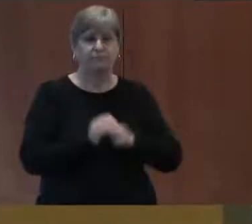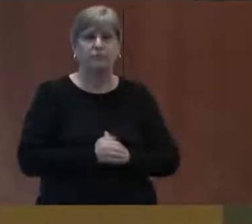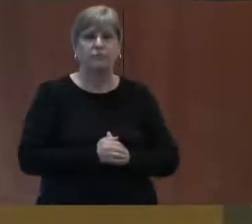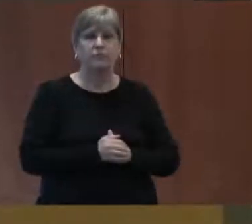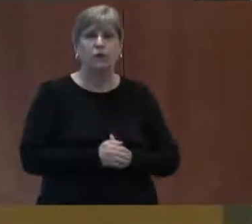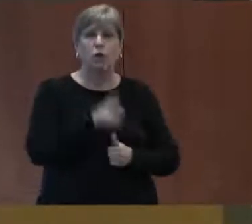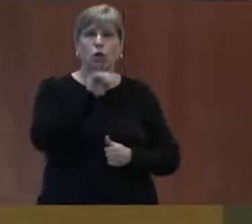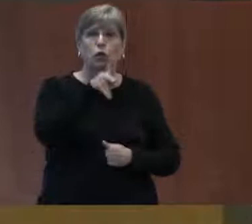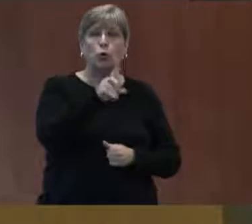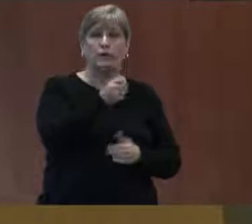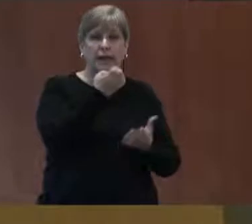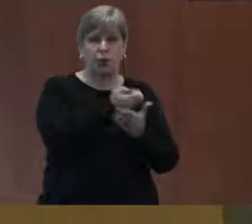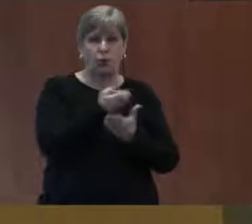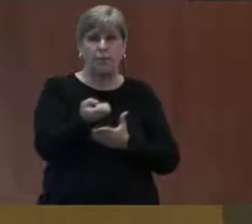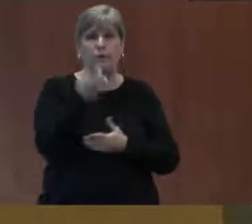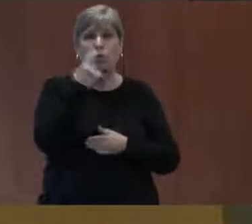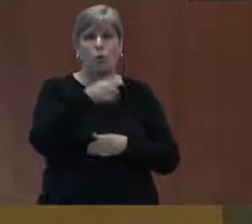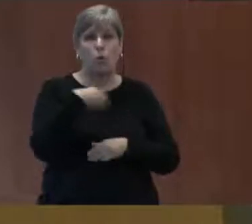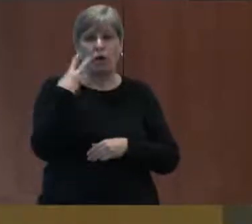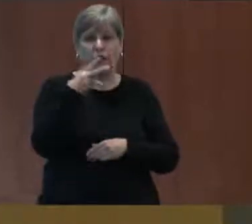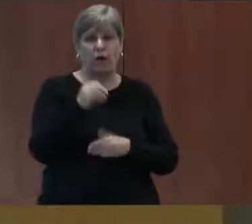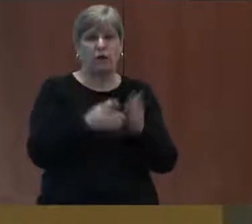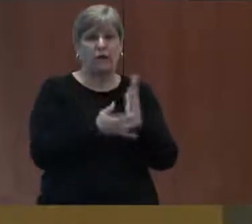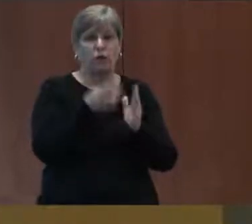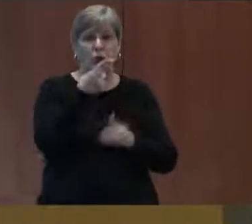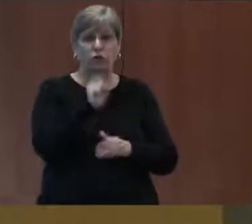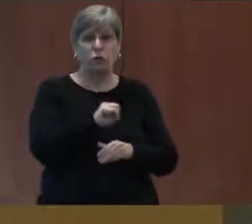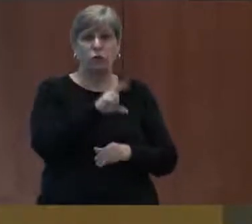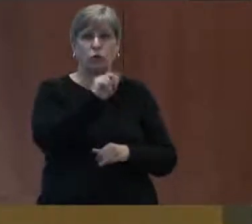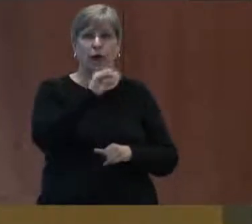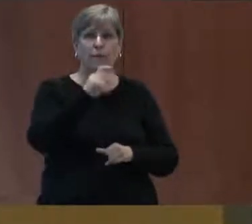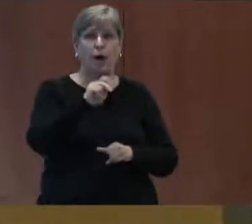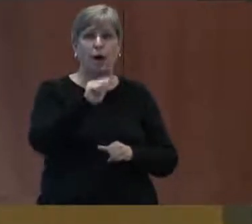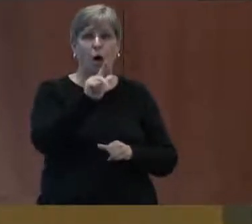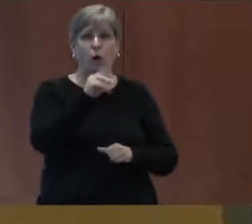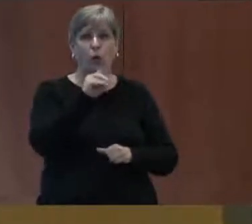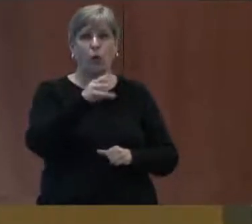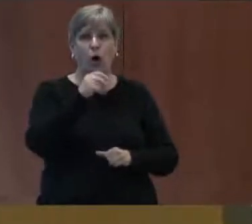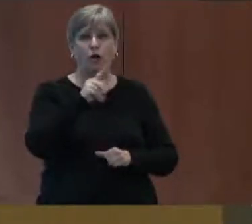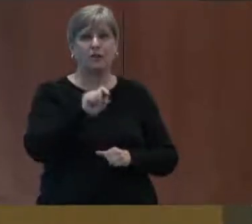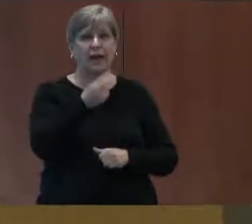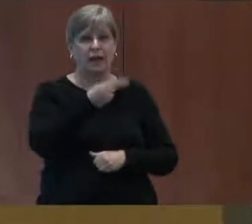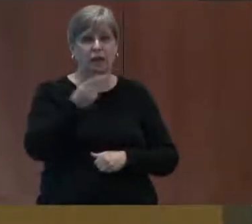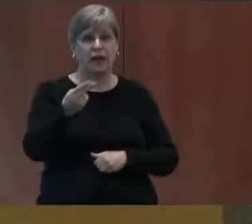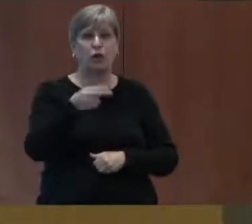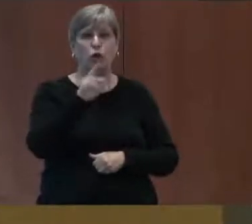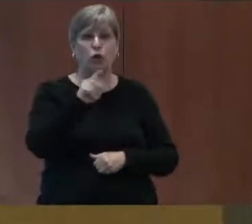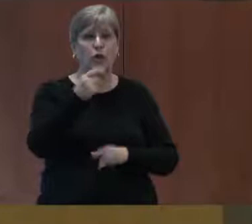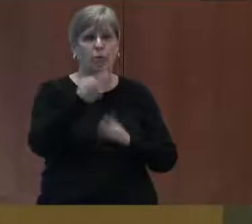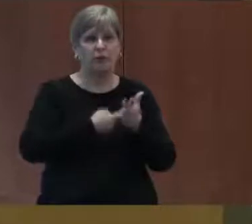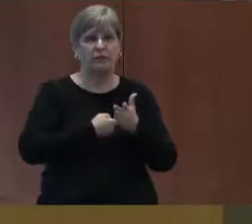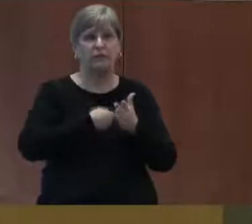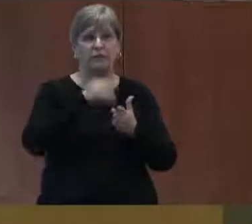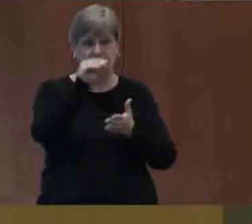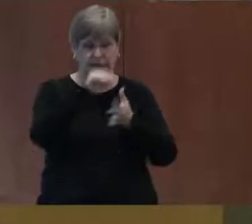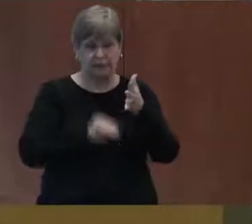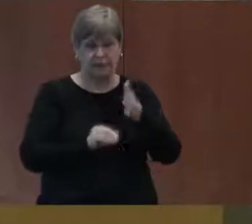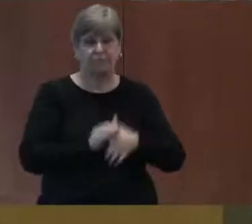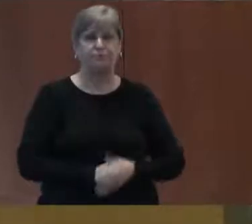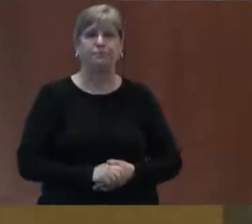And tools and equipment for Washington County Technical High School to Napa Auto Parts of Hagerstown at the unit prices listed.